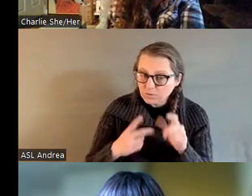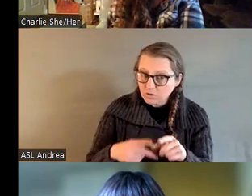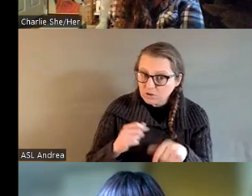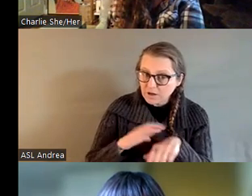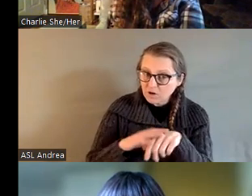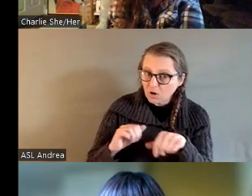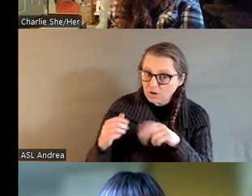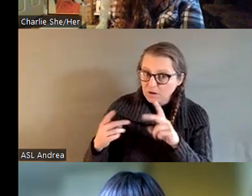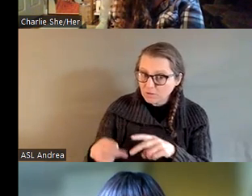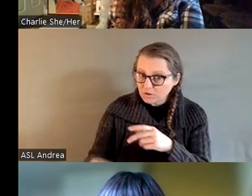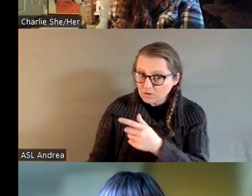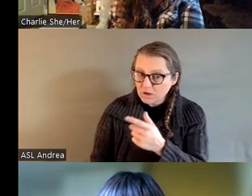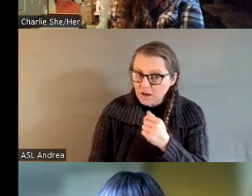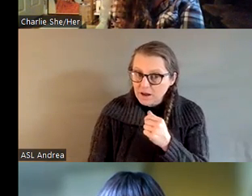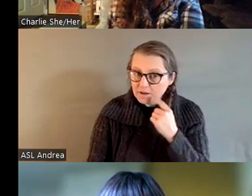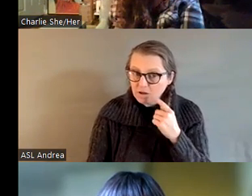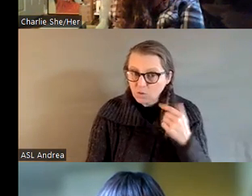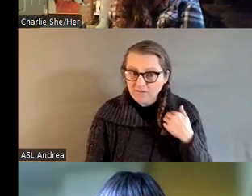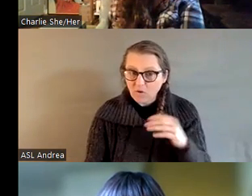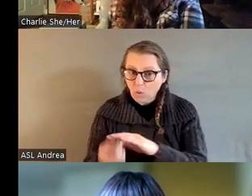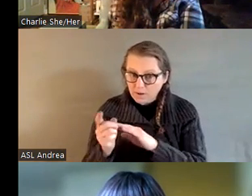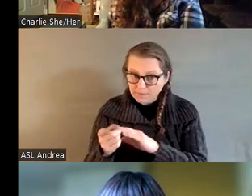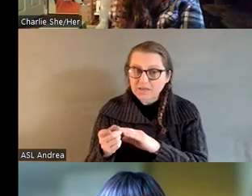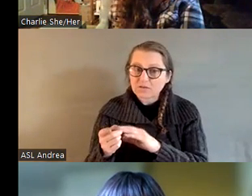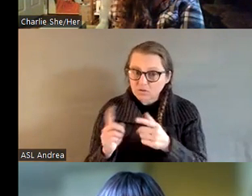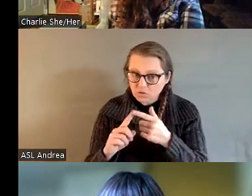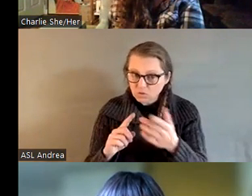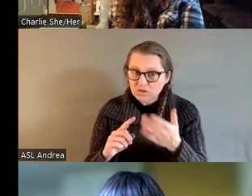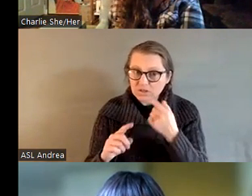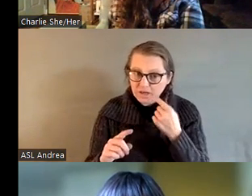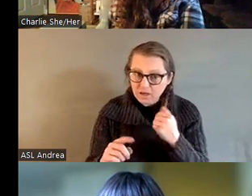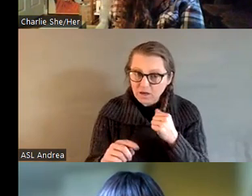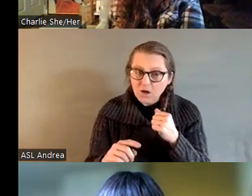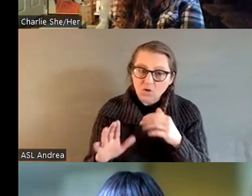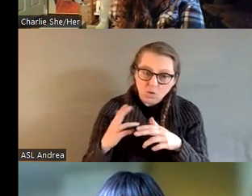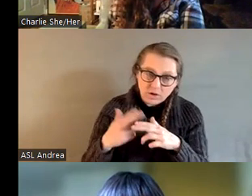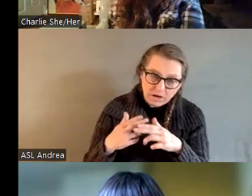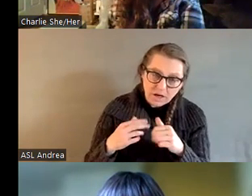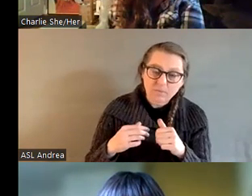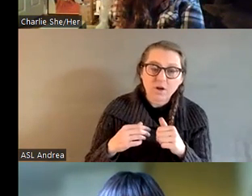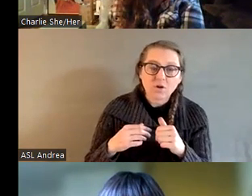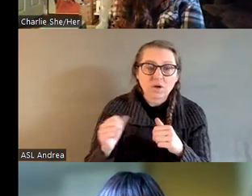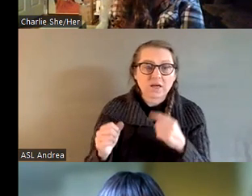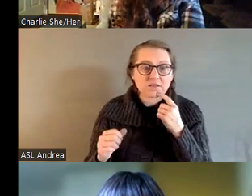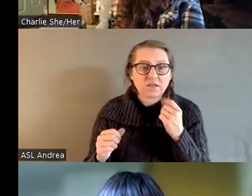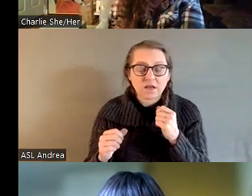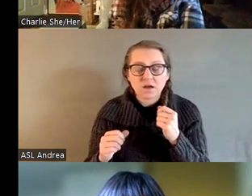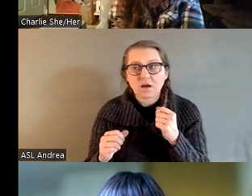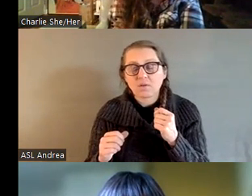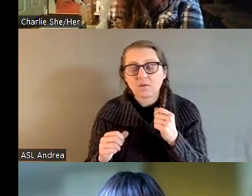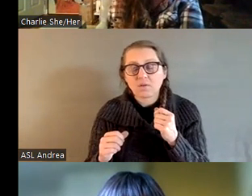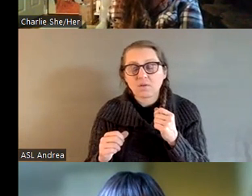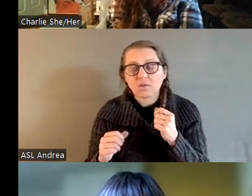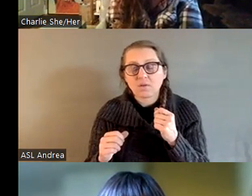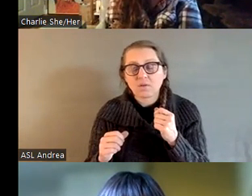other person, and you have a minute to say your name. You can say what you do, why